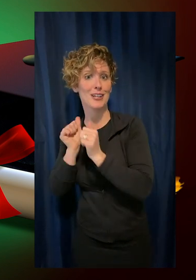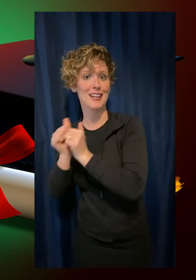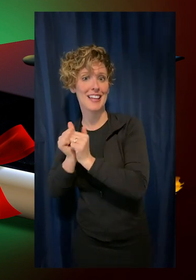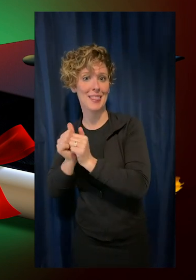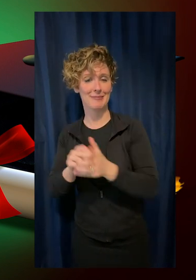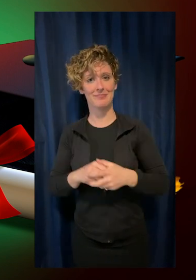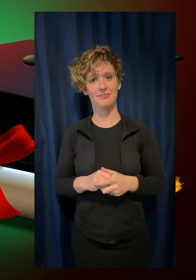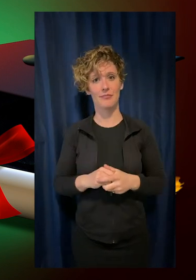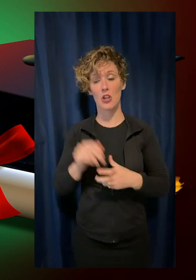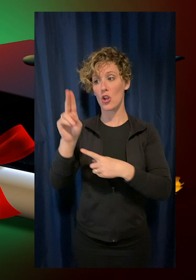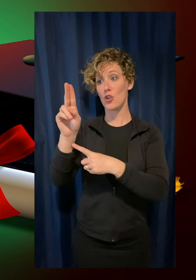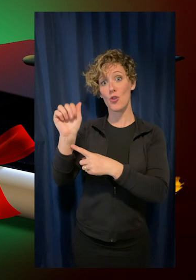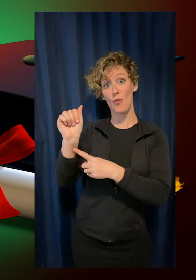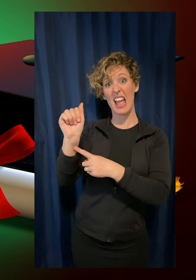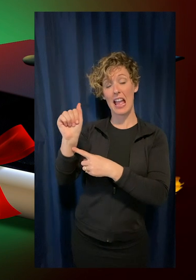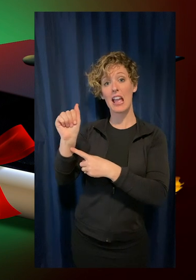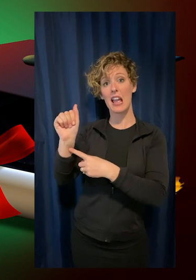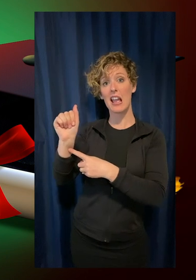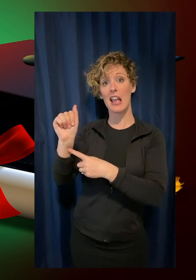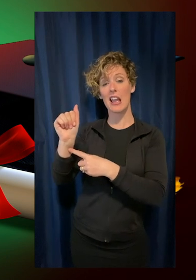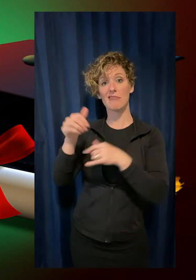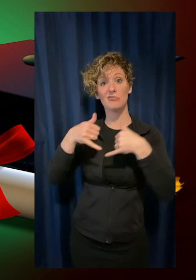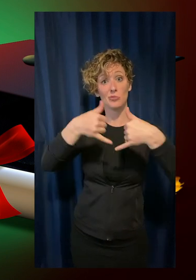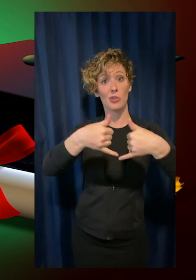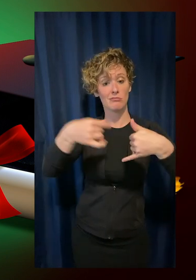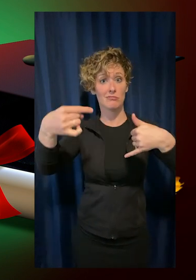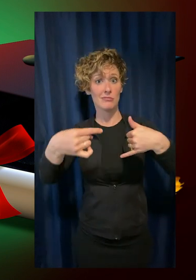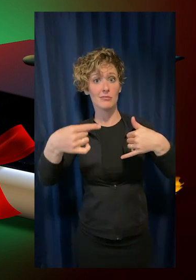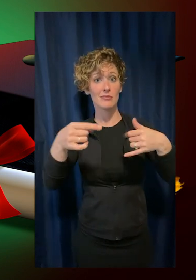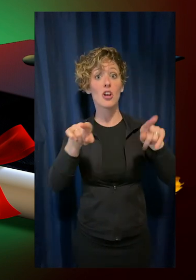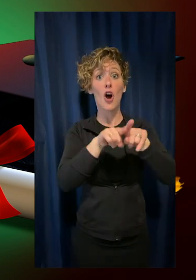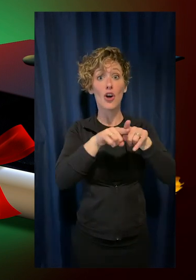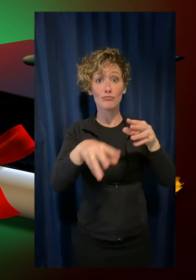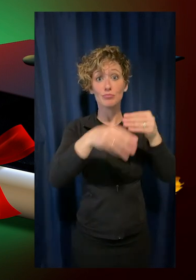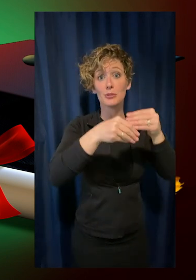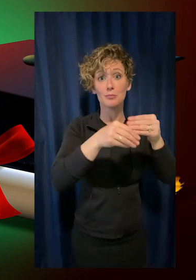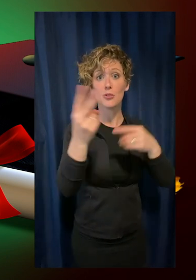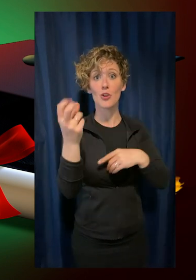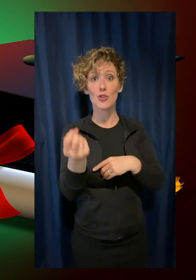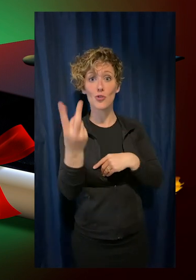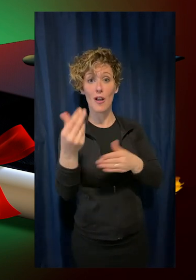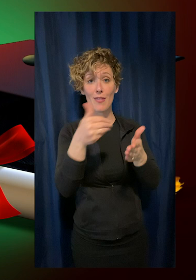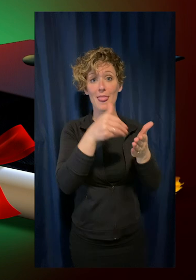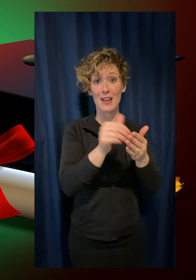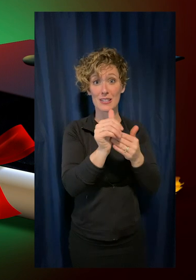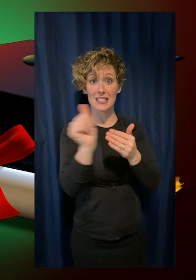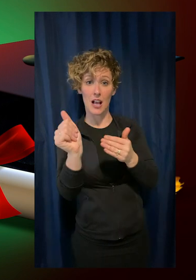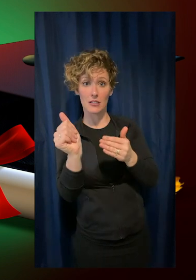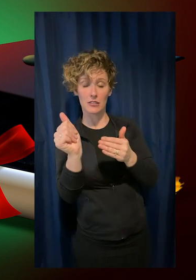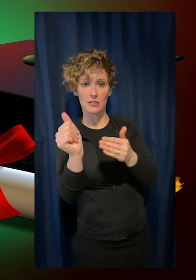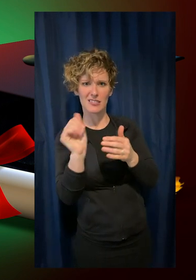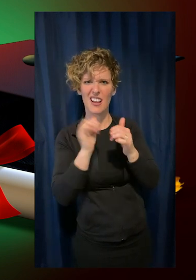is a $12,000 scholarship awarded to Alaska students in the top 10% of their high